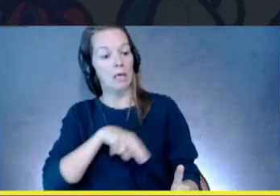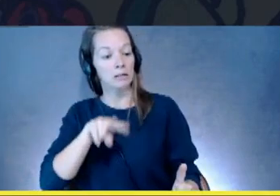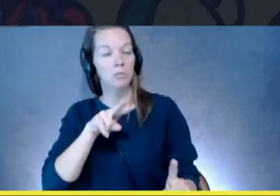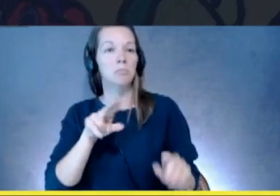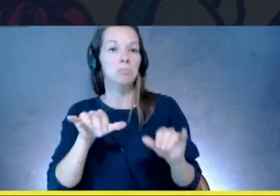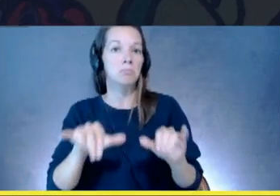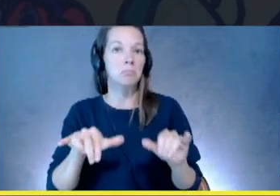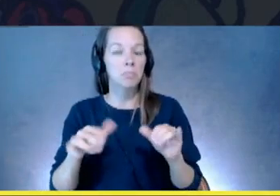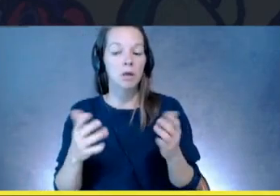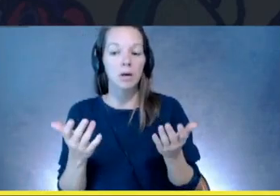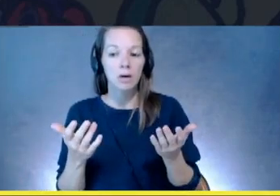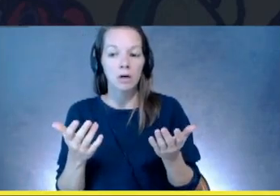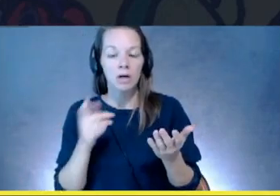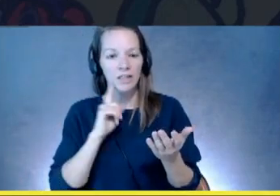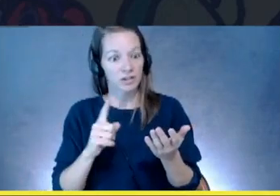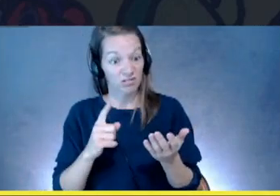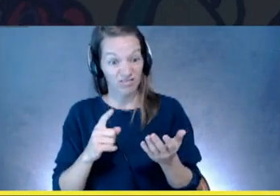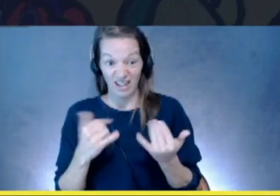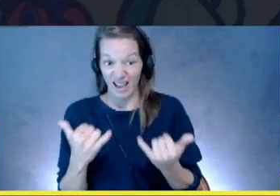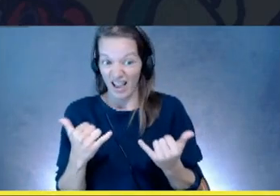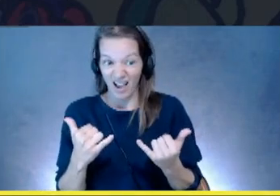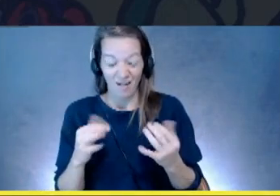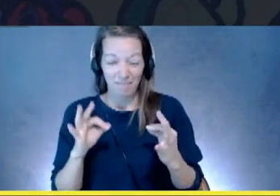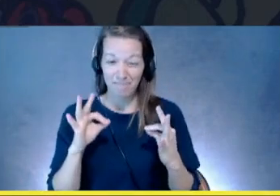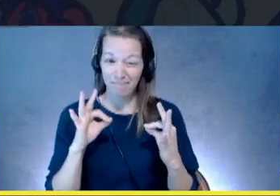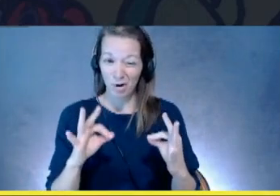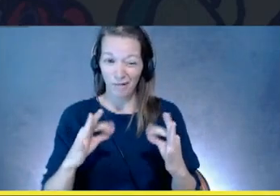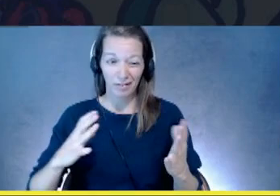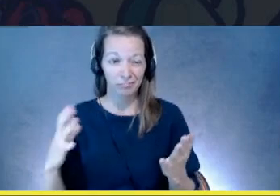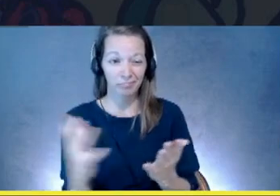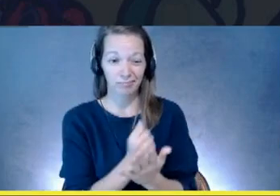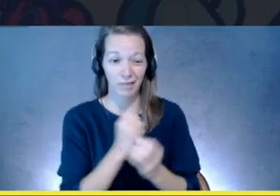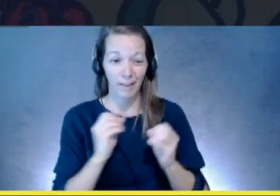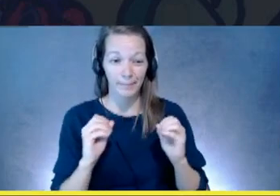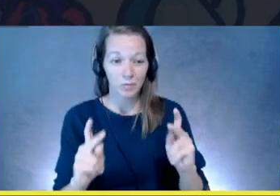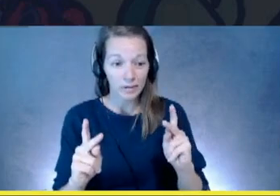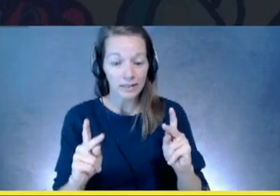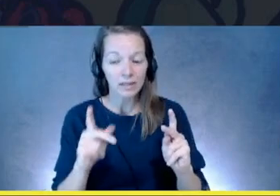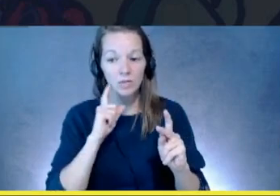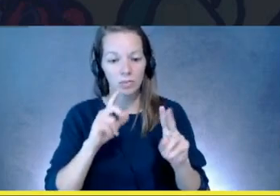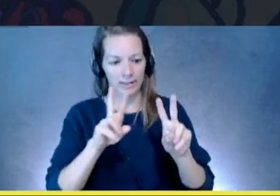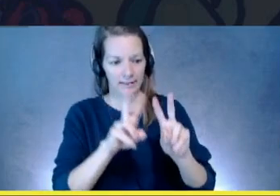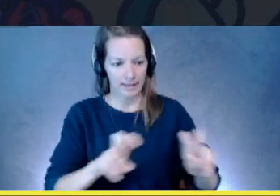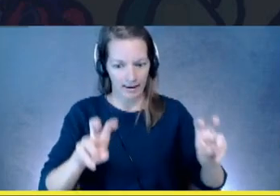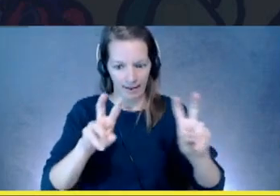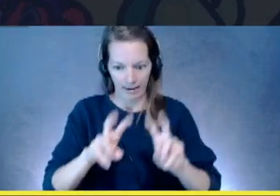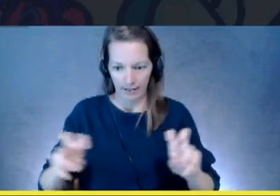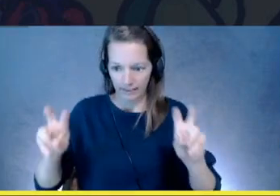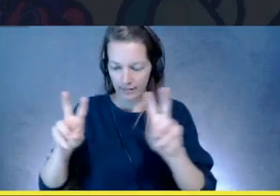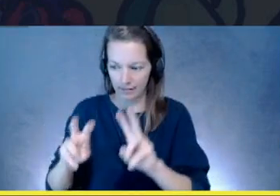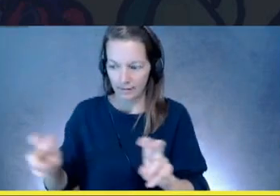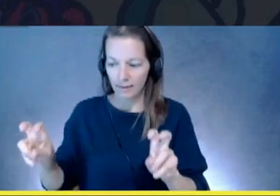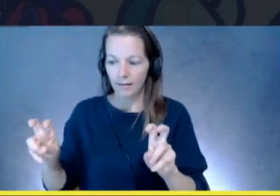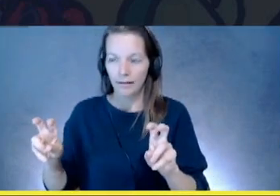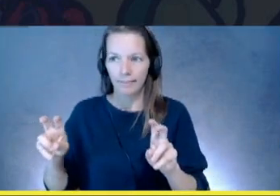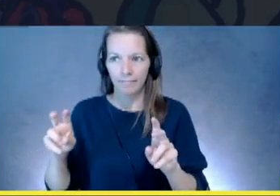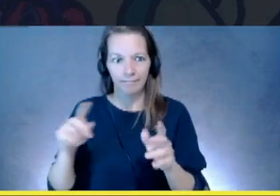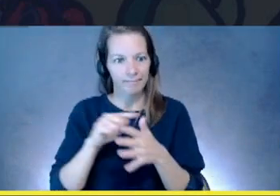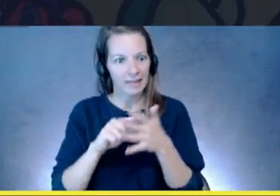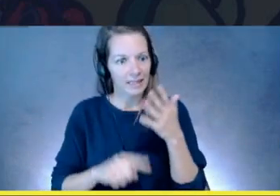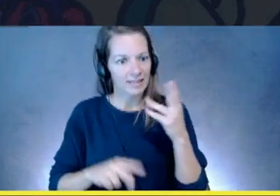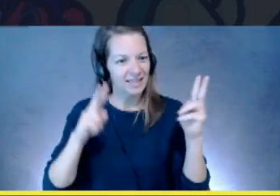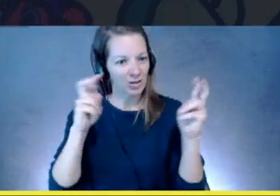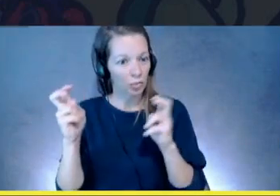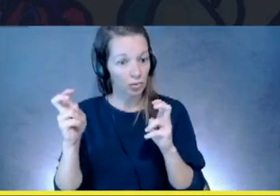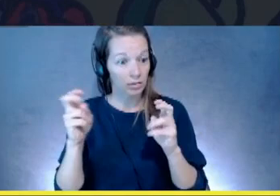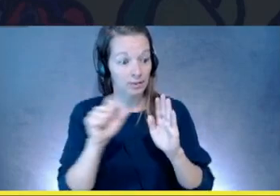there's a ripe opportunity to really be able to assess these issues at the state level